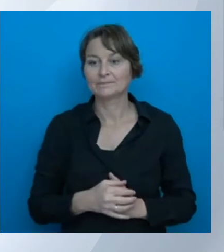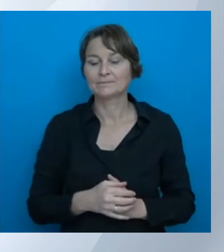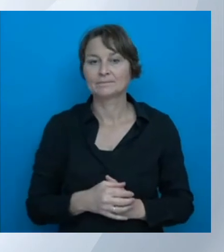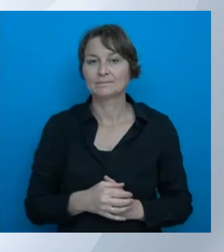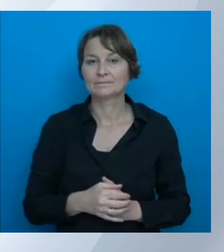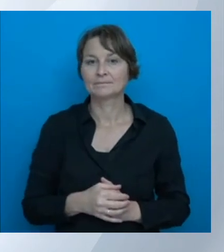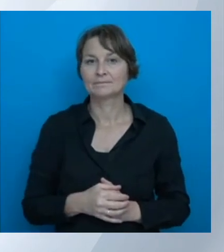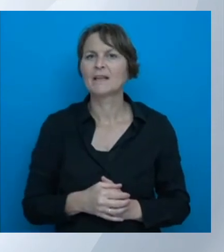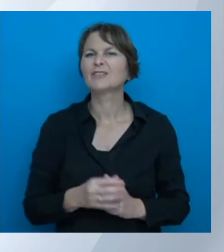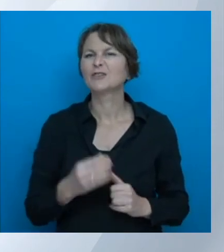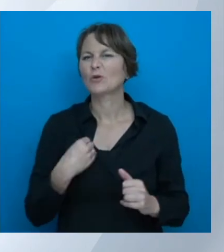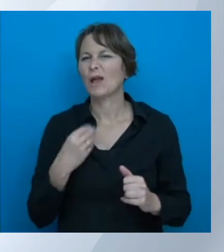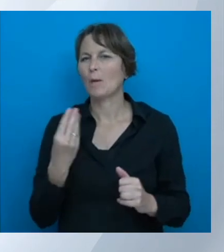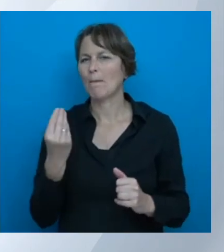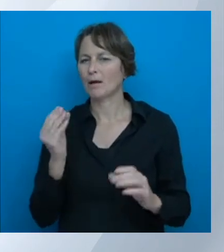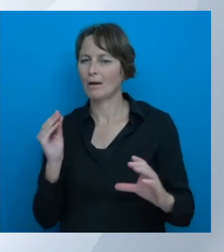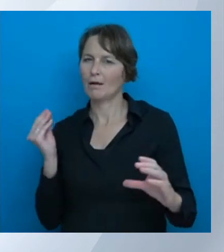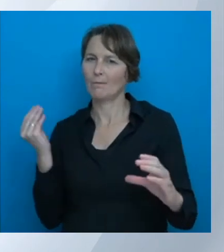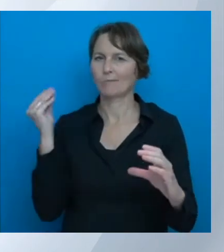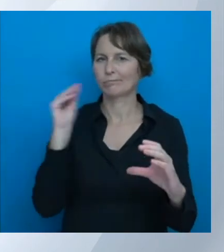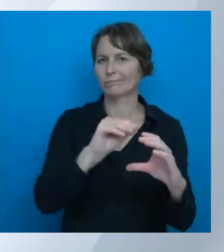deposit some more money to it.